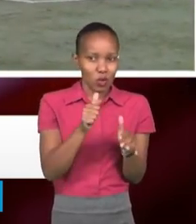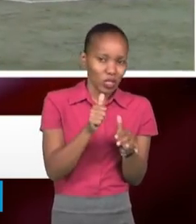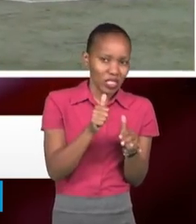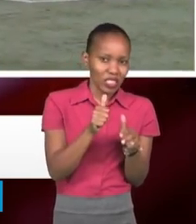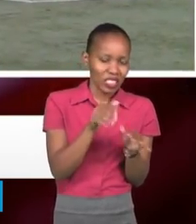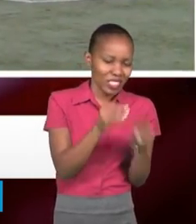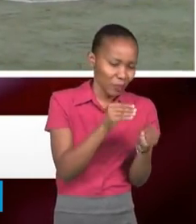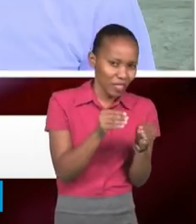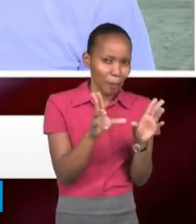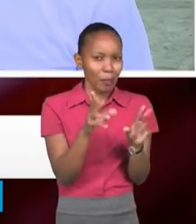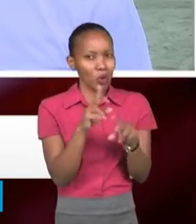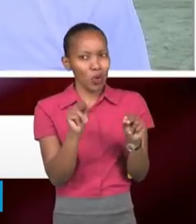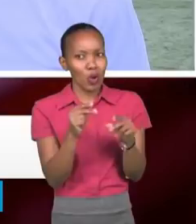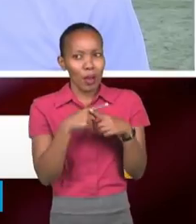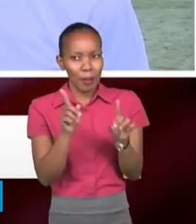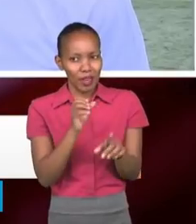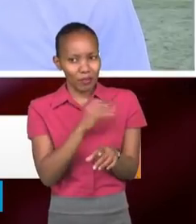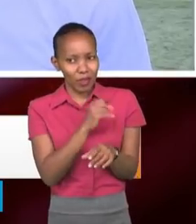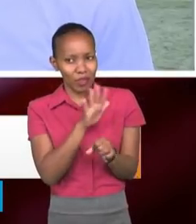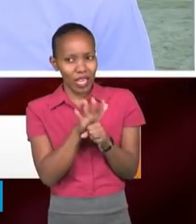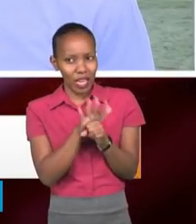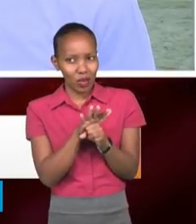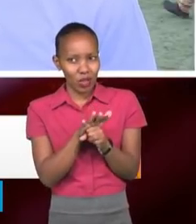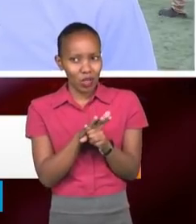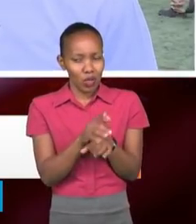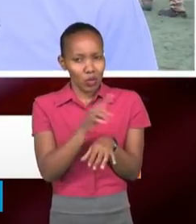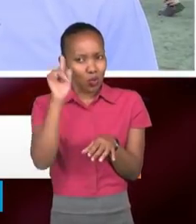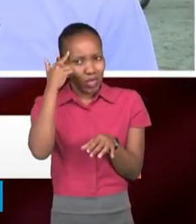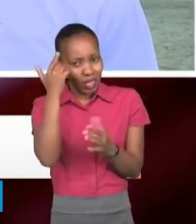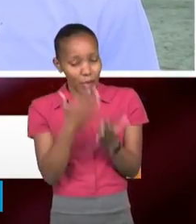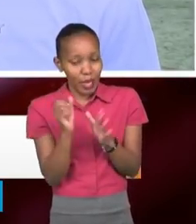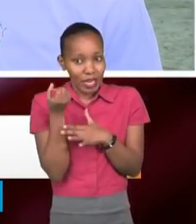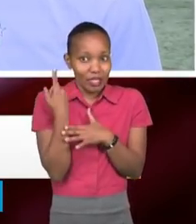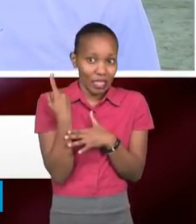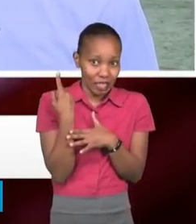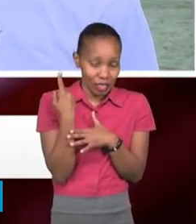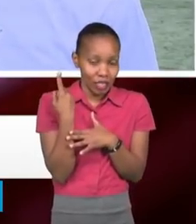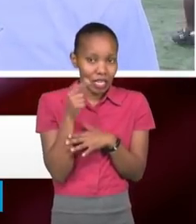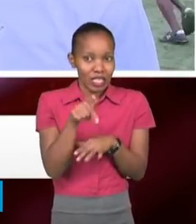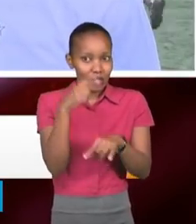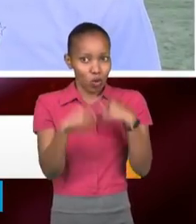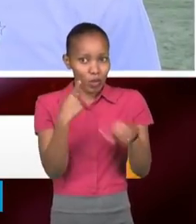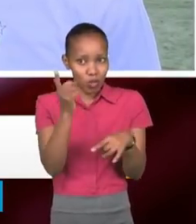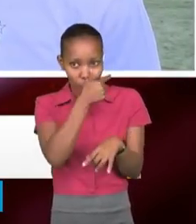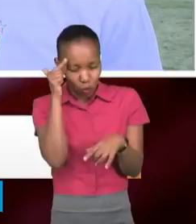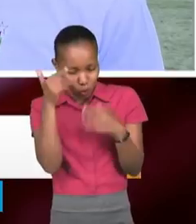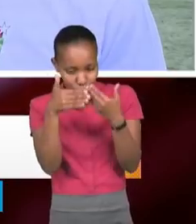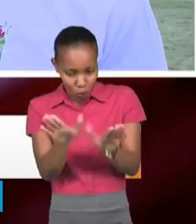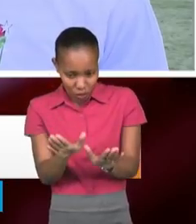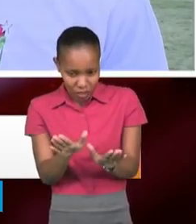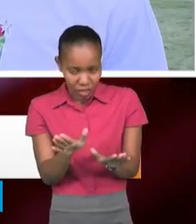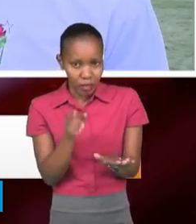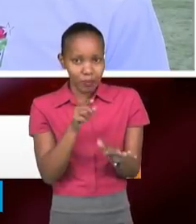disability, but there's some shakiness in it also. Did you understand the dynamics of that game? In the back of your mind, we lose this, and